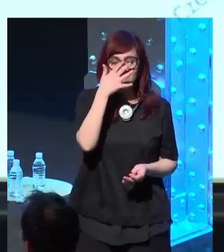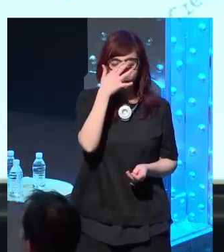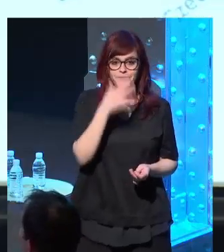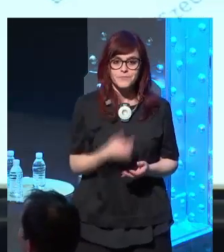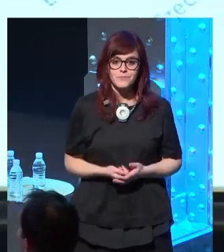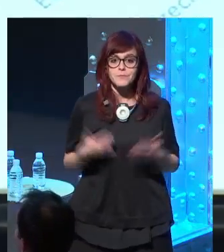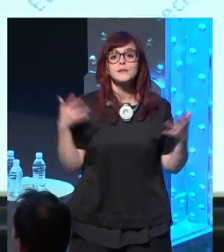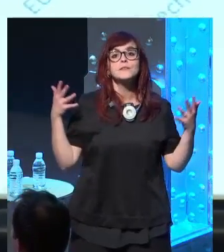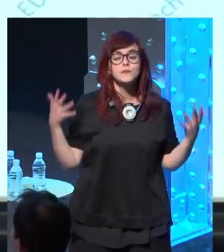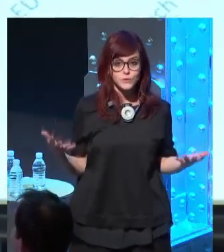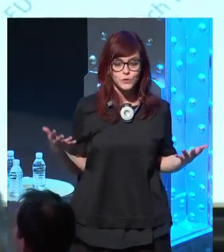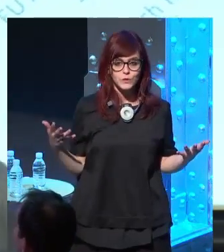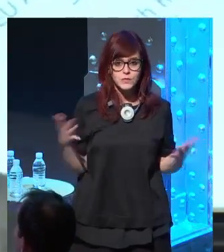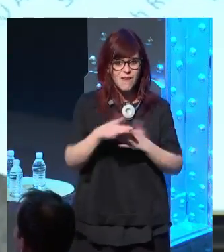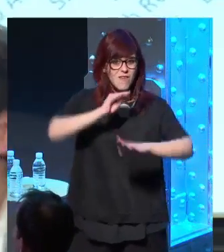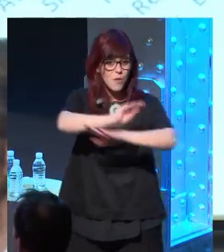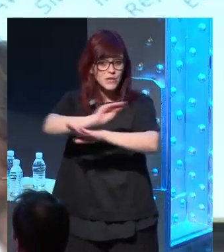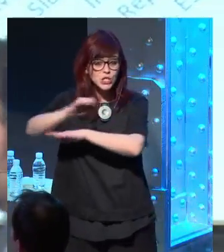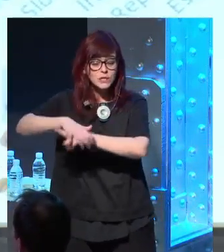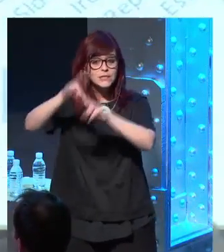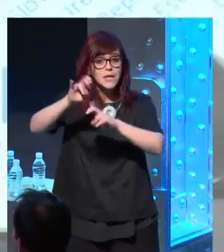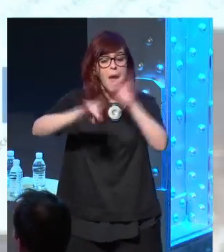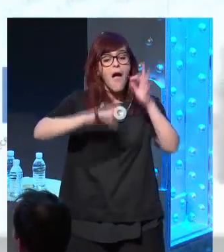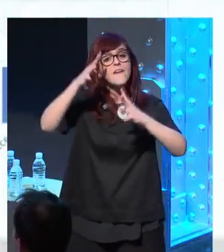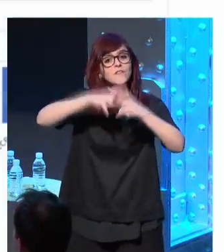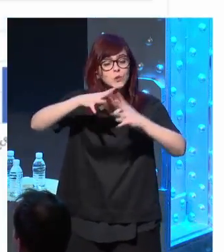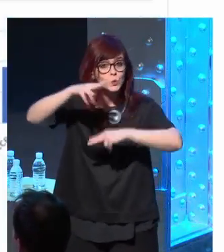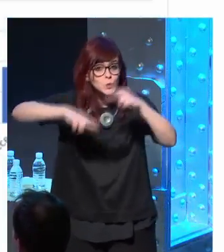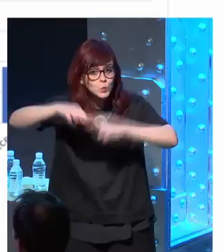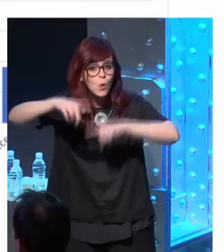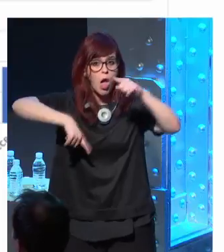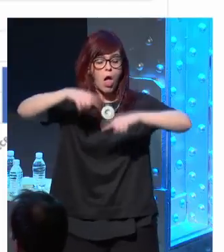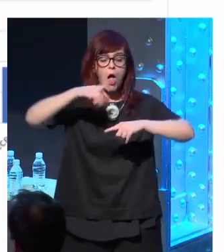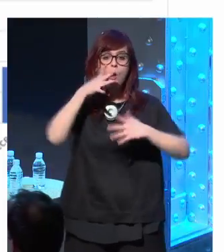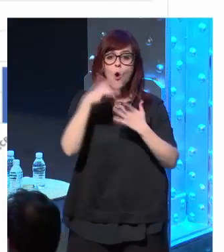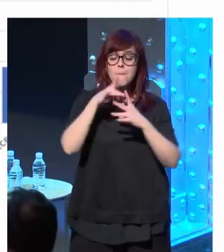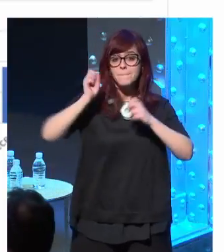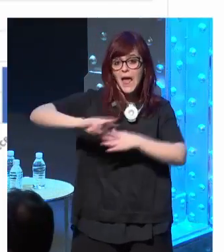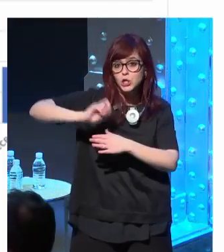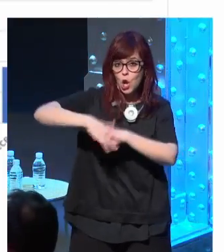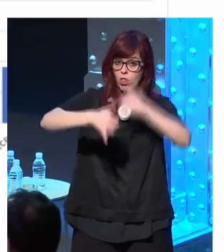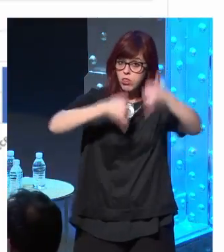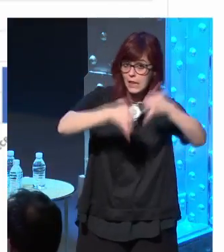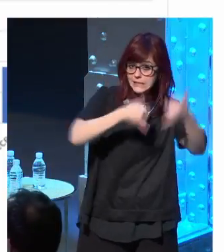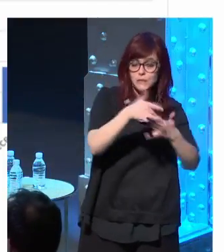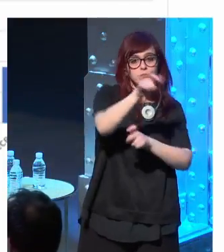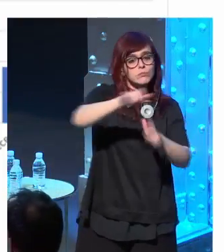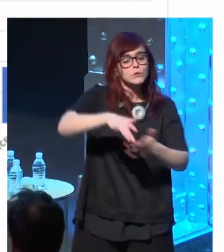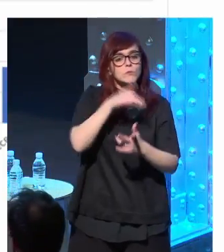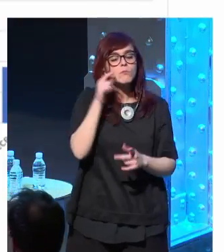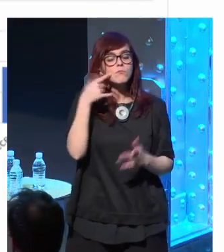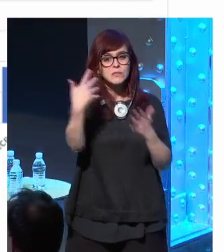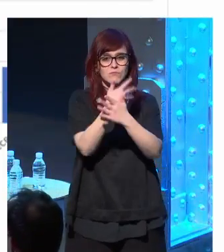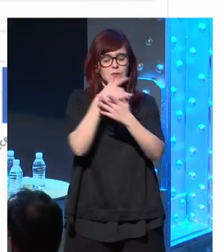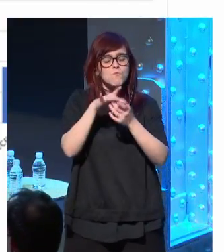So because of all the investments, for example, in infrastructure around cycling and pedestrians, it also explains why we see this